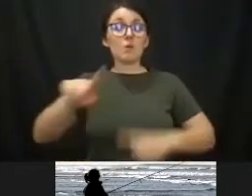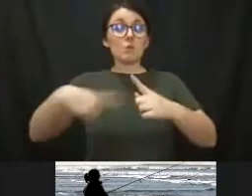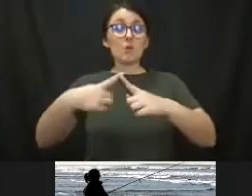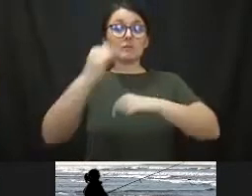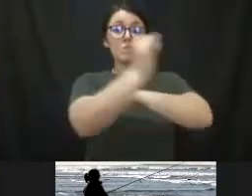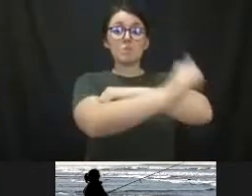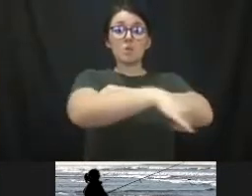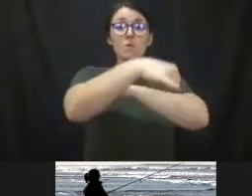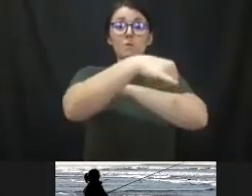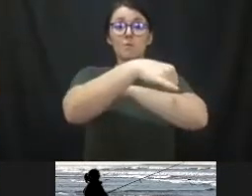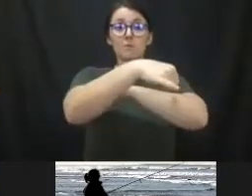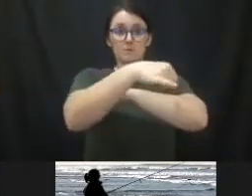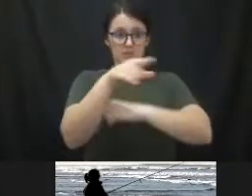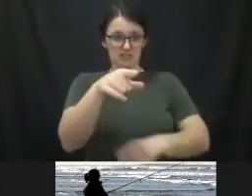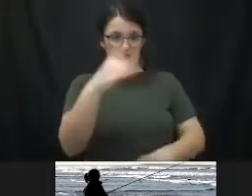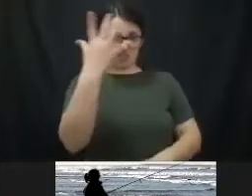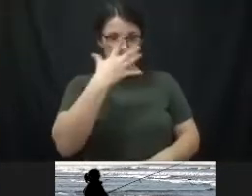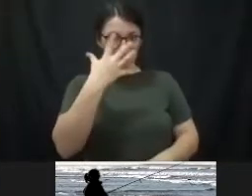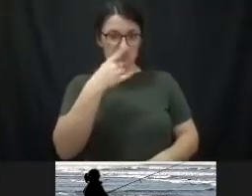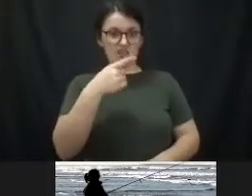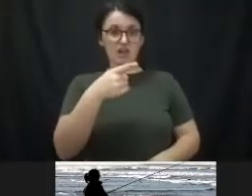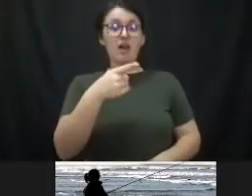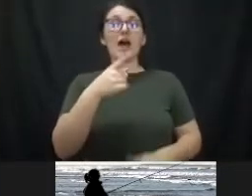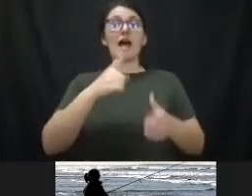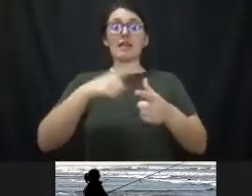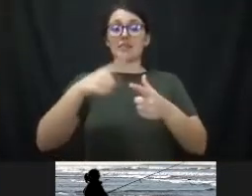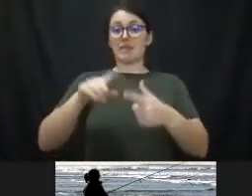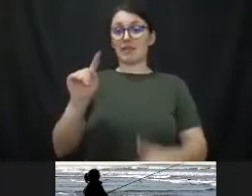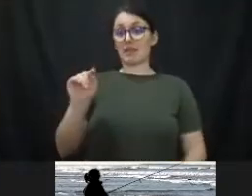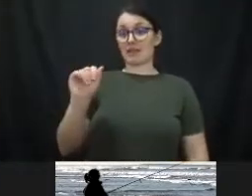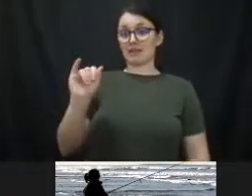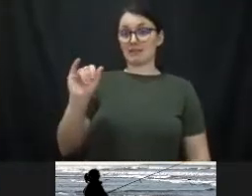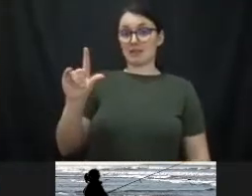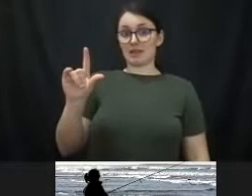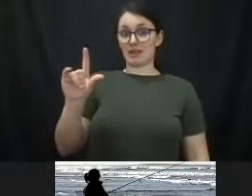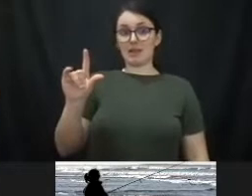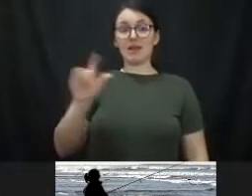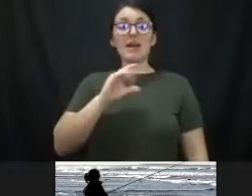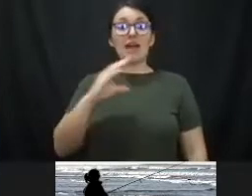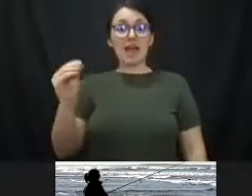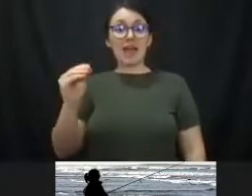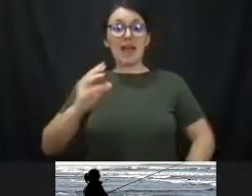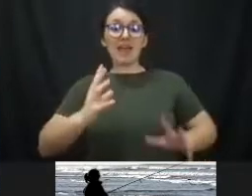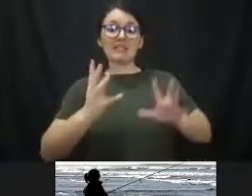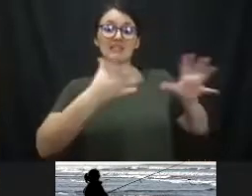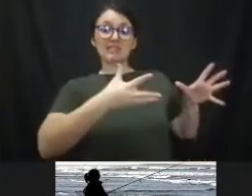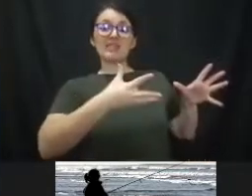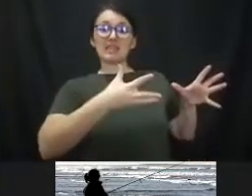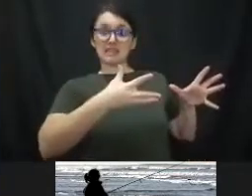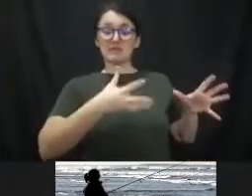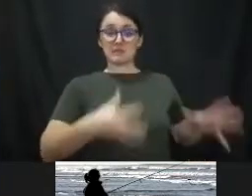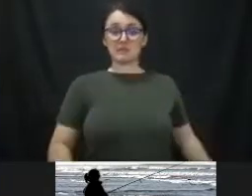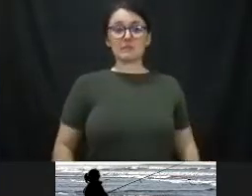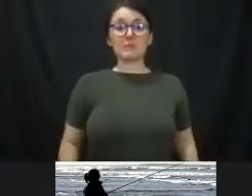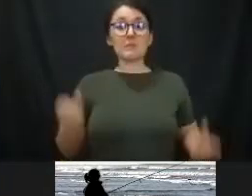like. And that's a tail fluke. And then they leave a fluke print. So when you're actually out there, many